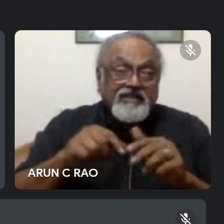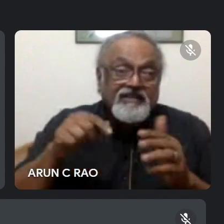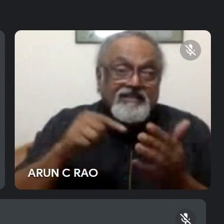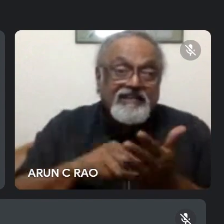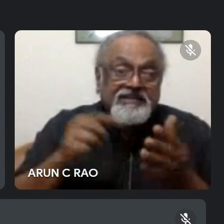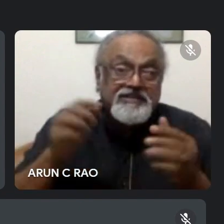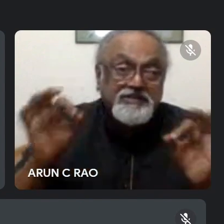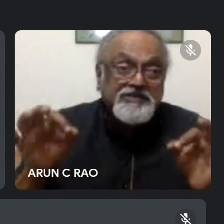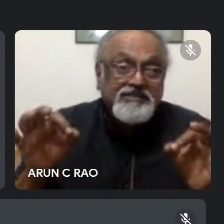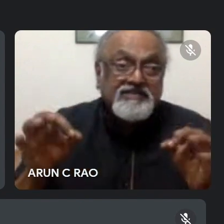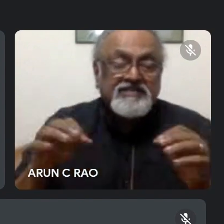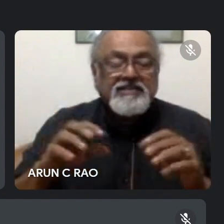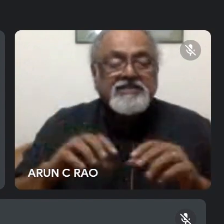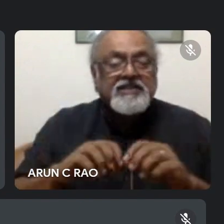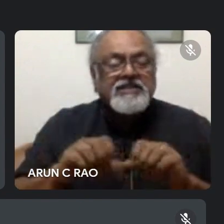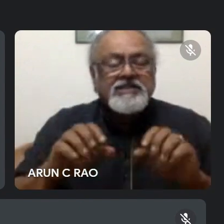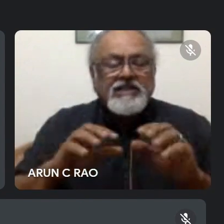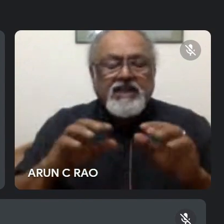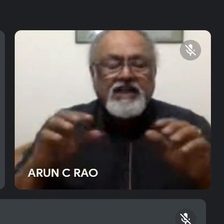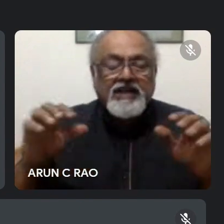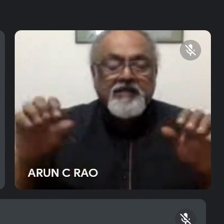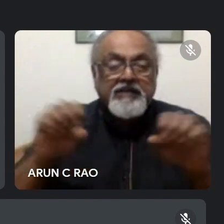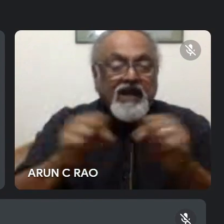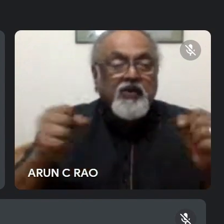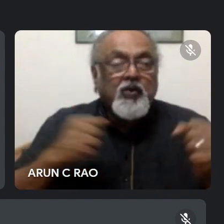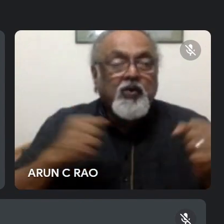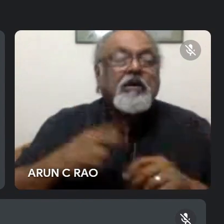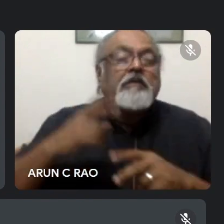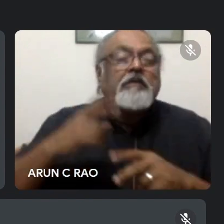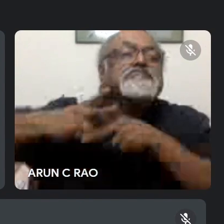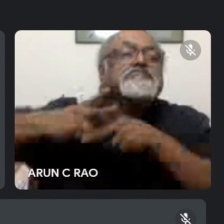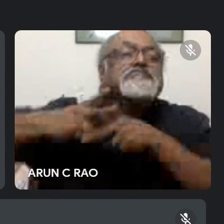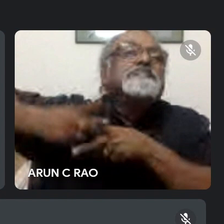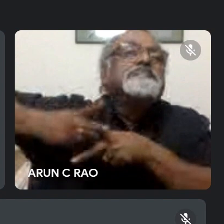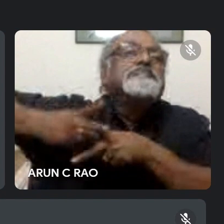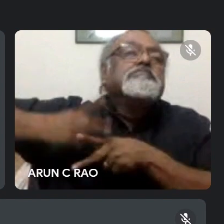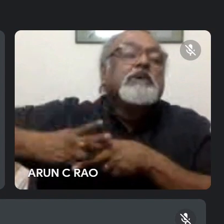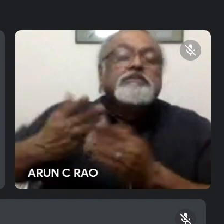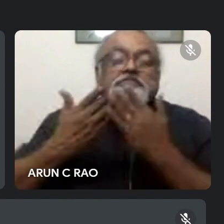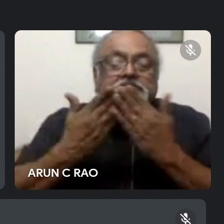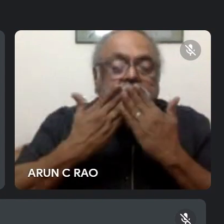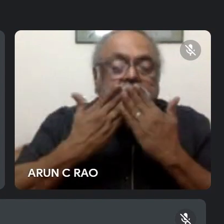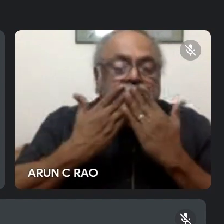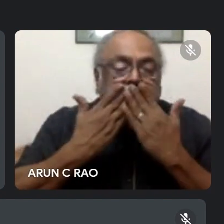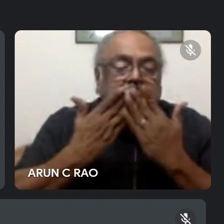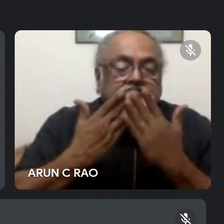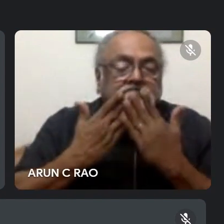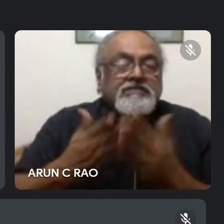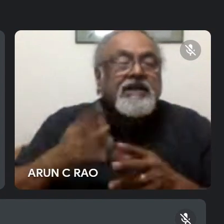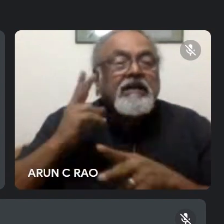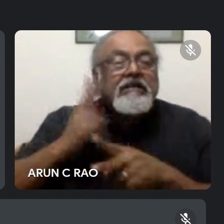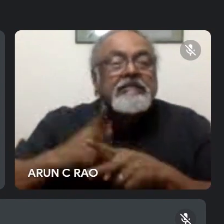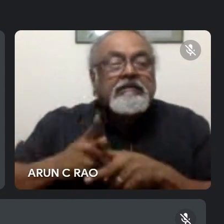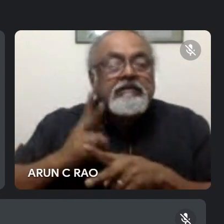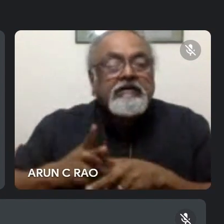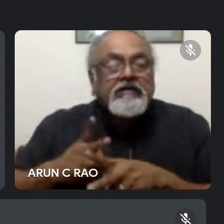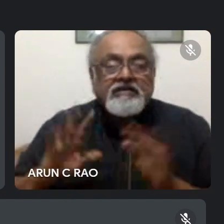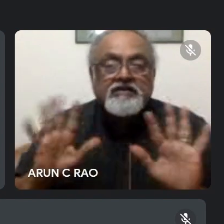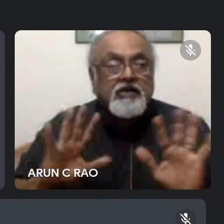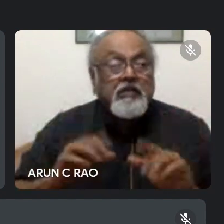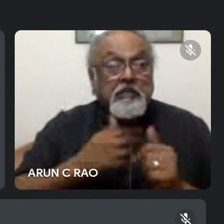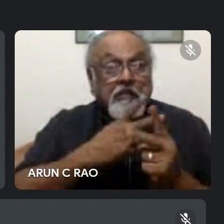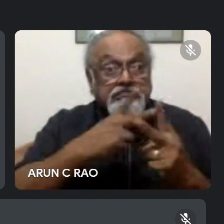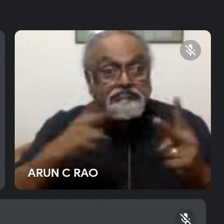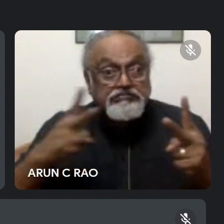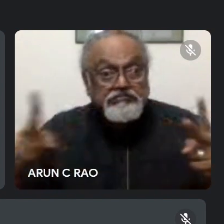our traditional notions of just focusing on academics, right? That there are so many host of other things that one